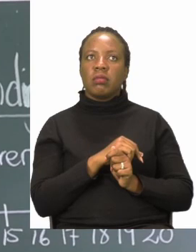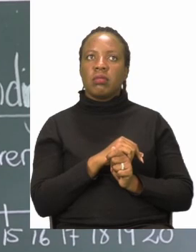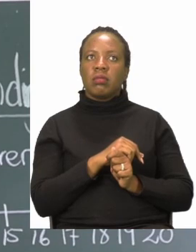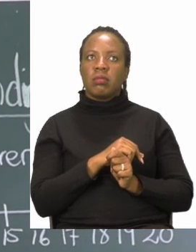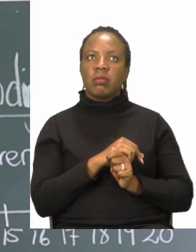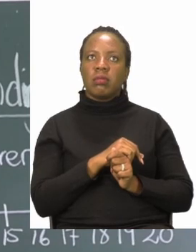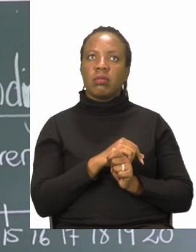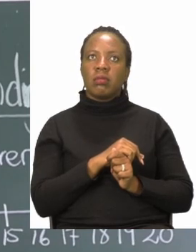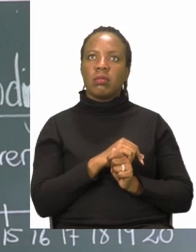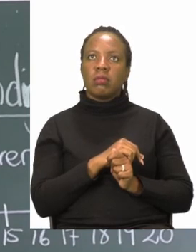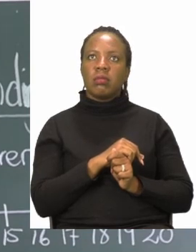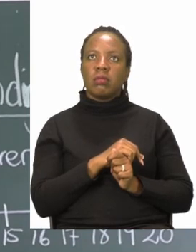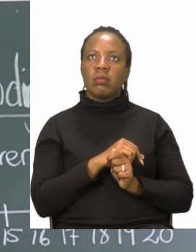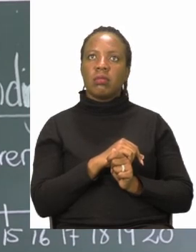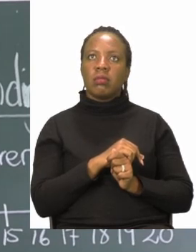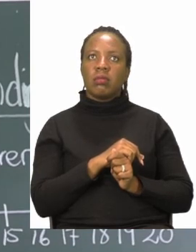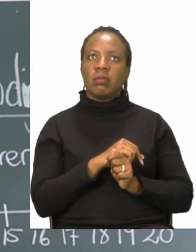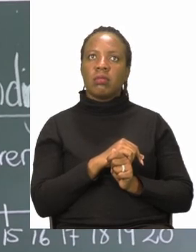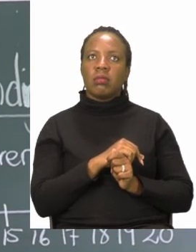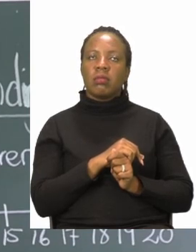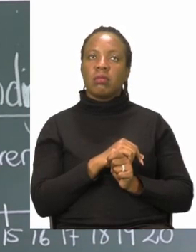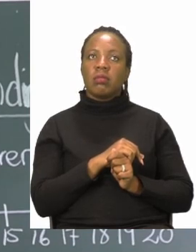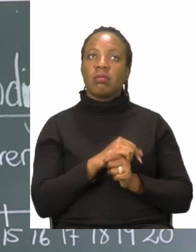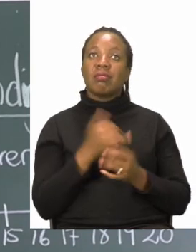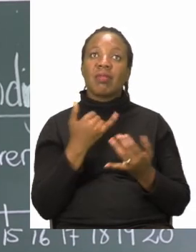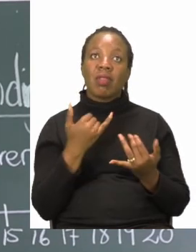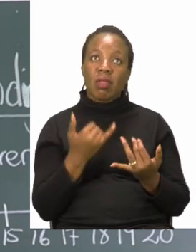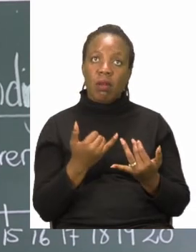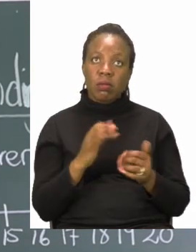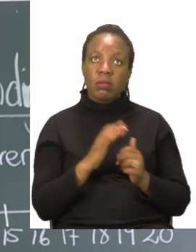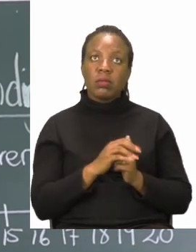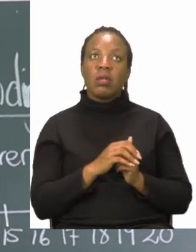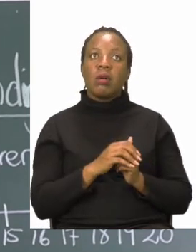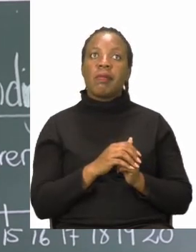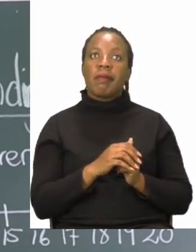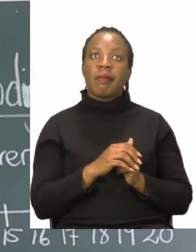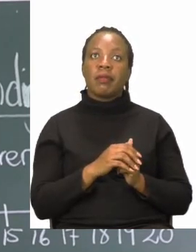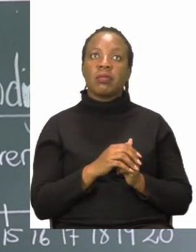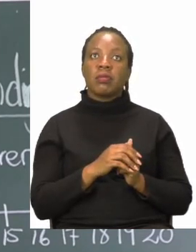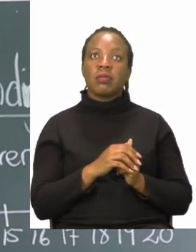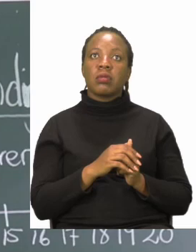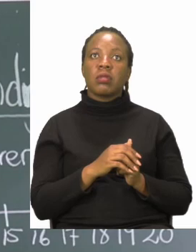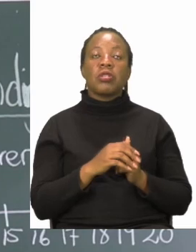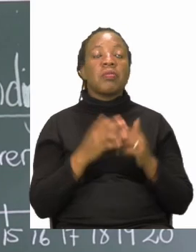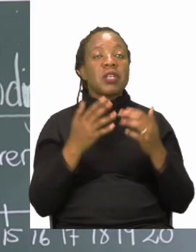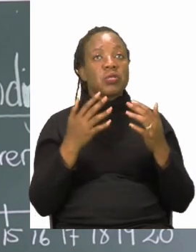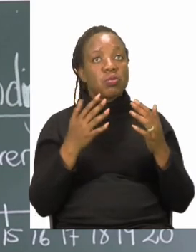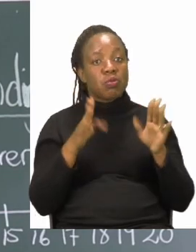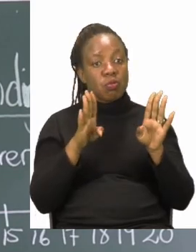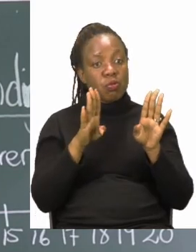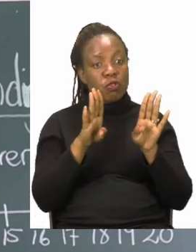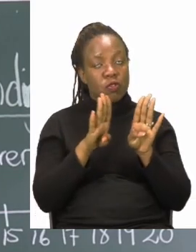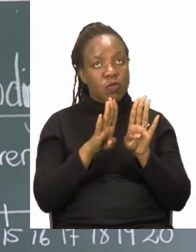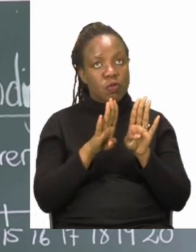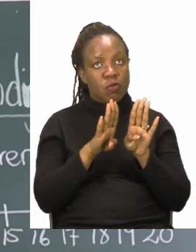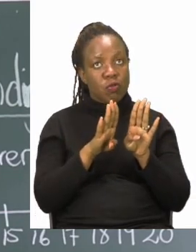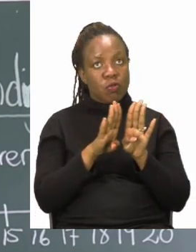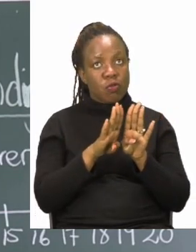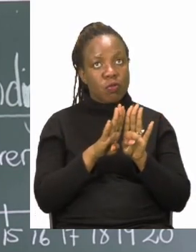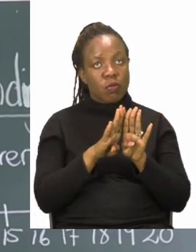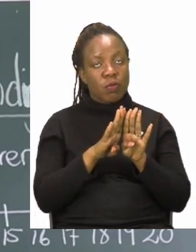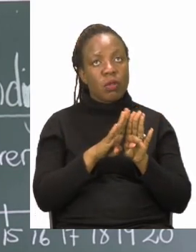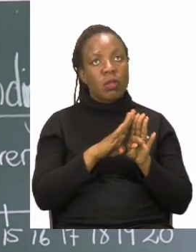13. Okay, now everyone, you then have to do all the other sums on